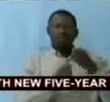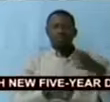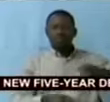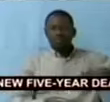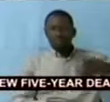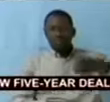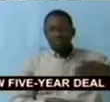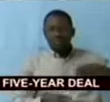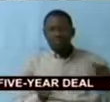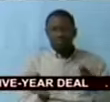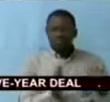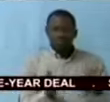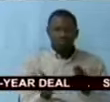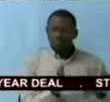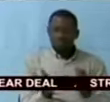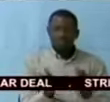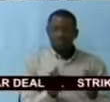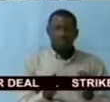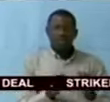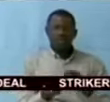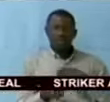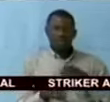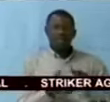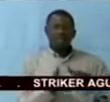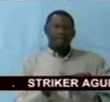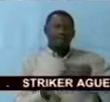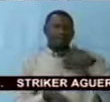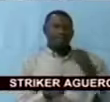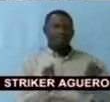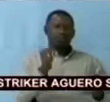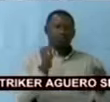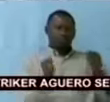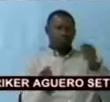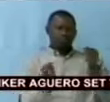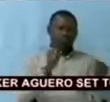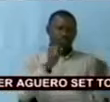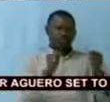And I could feel from the steering that there is something wrong with the vehicle.